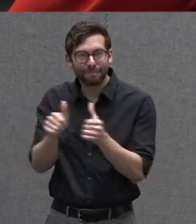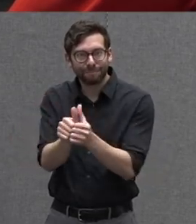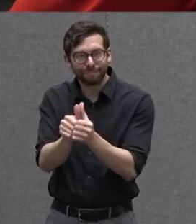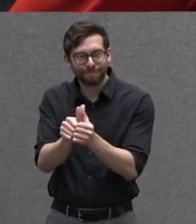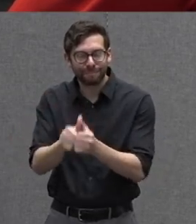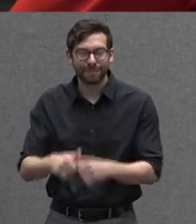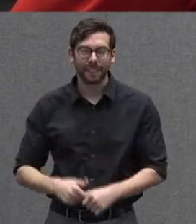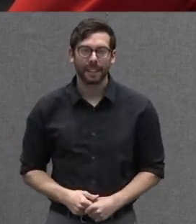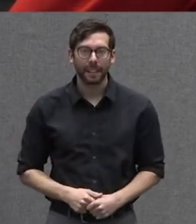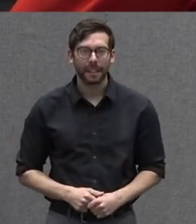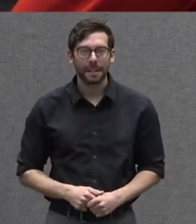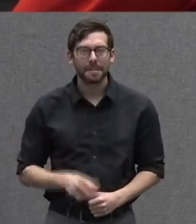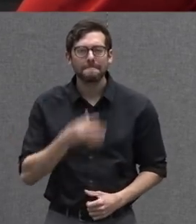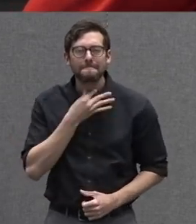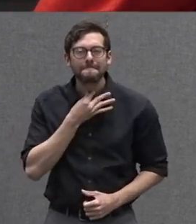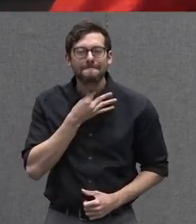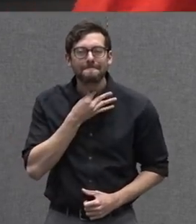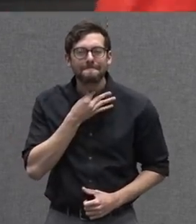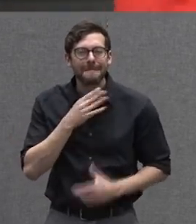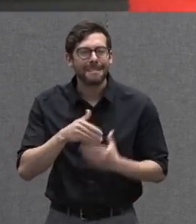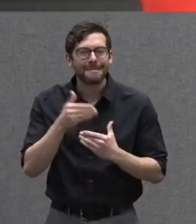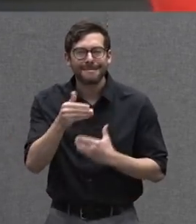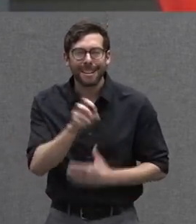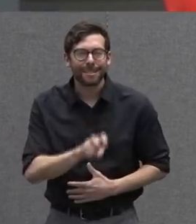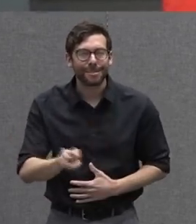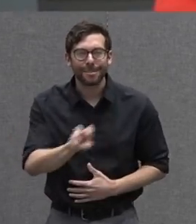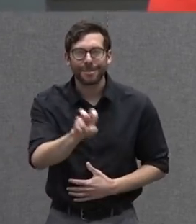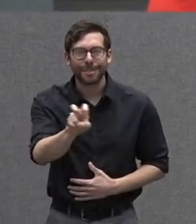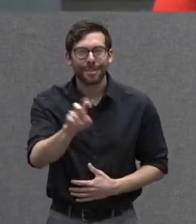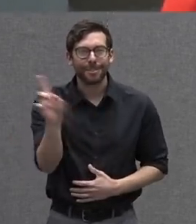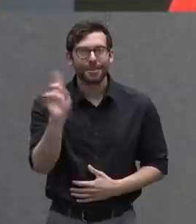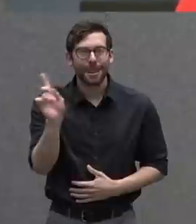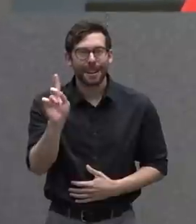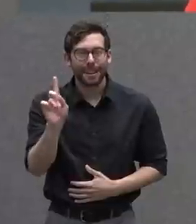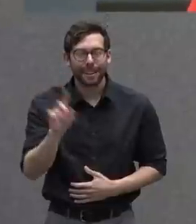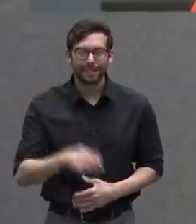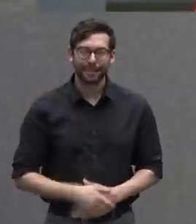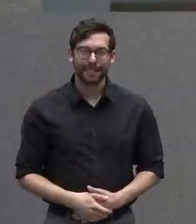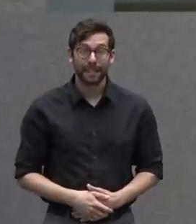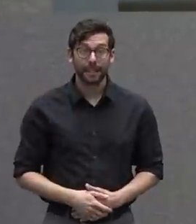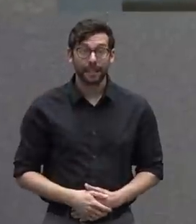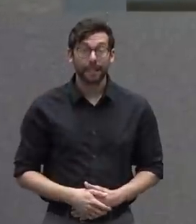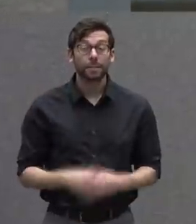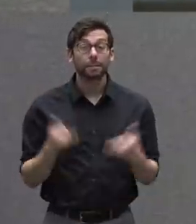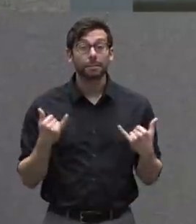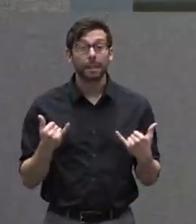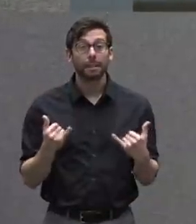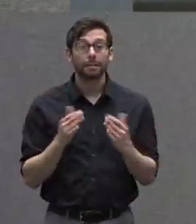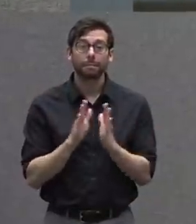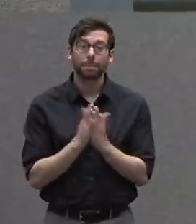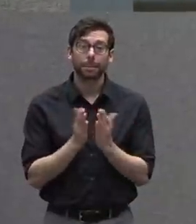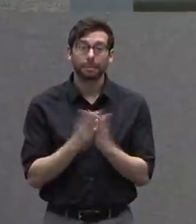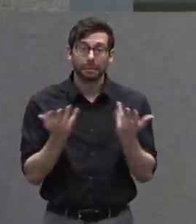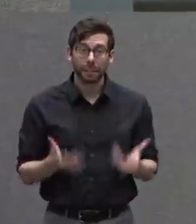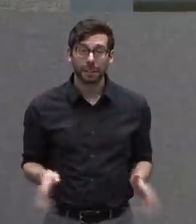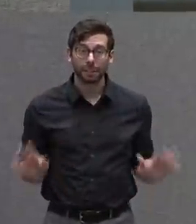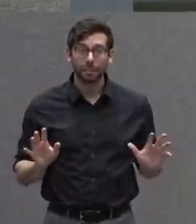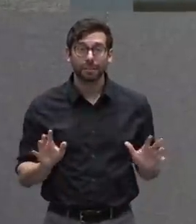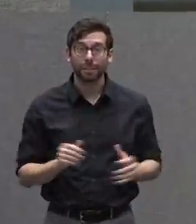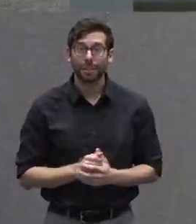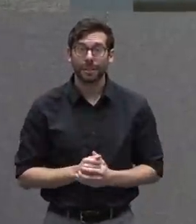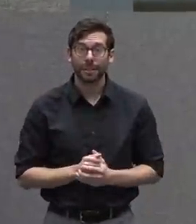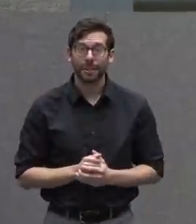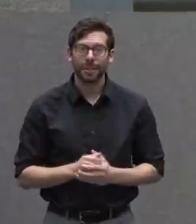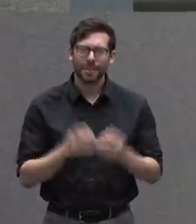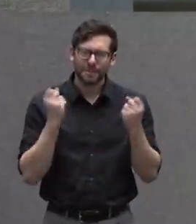where their journey will take them next. While this is the end of this book, so many